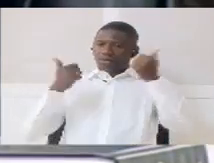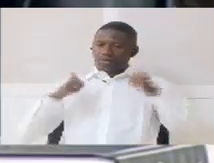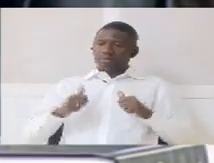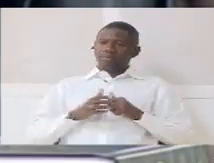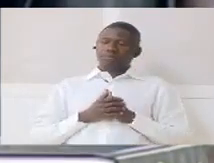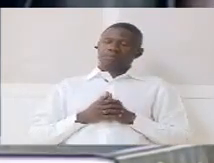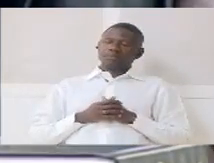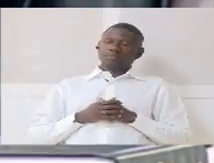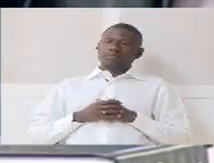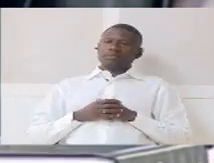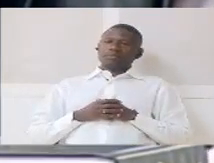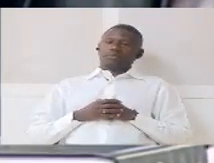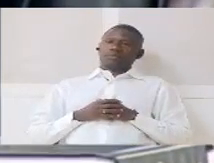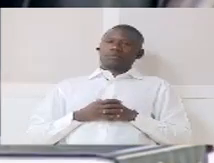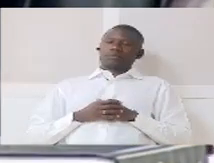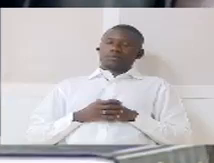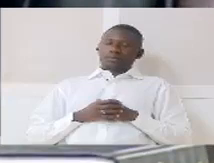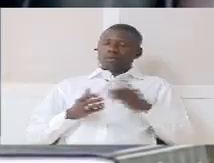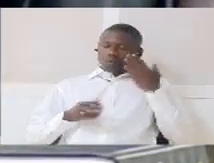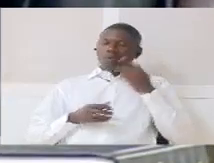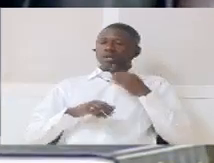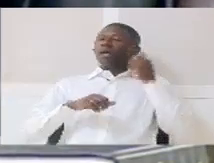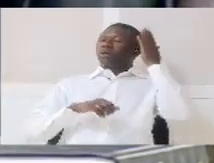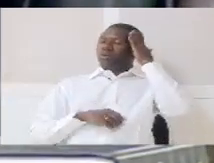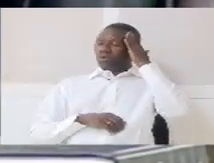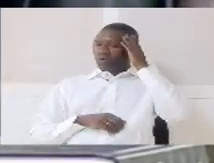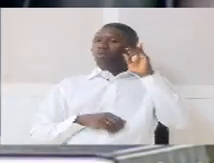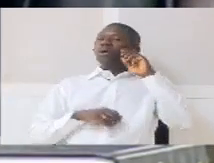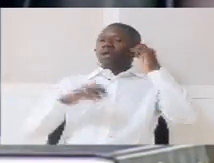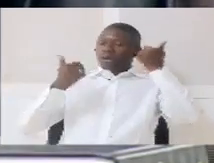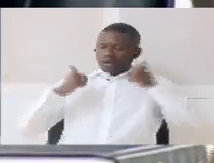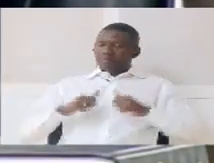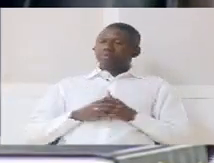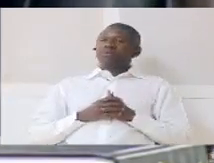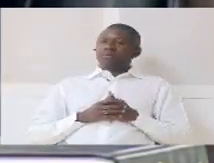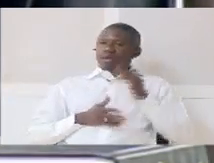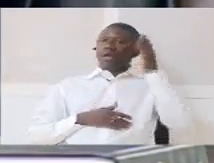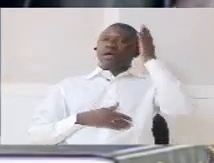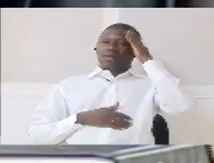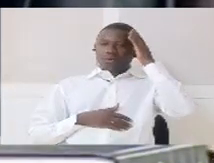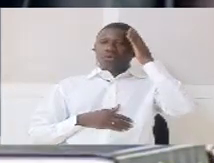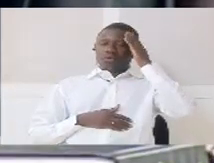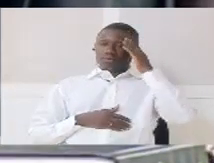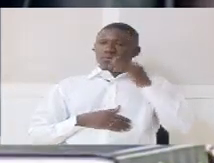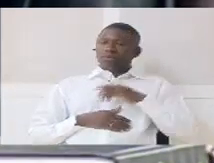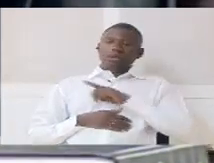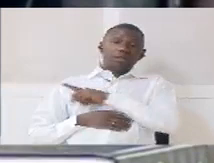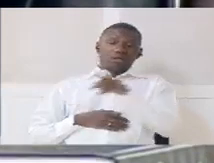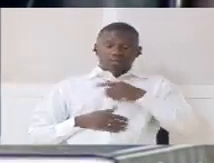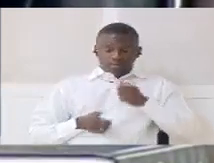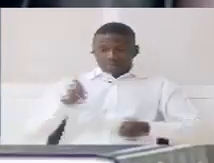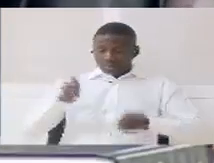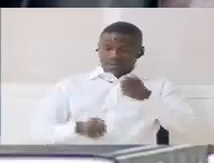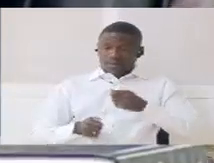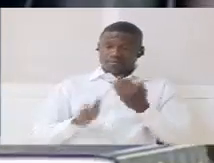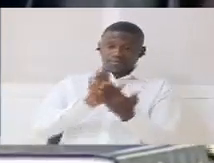that was it. What was not a smell, that was when I began to smell what was happening. You marched before him? They marched me before him.